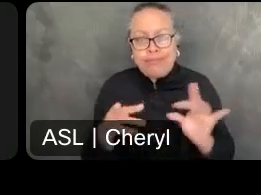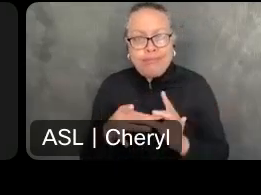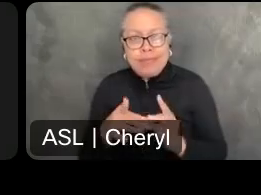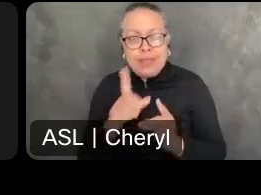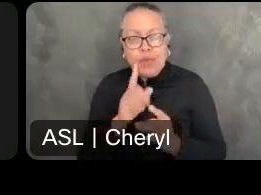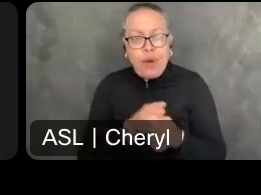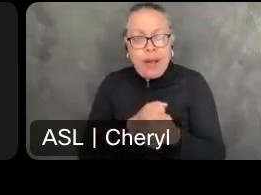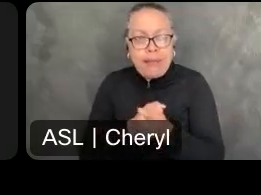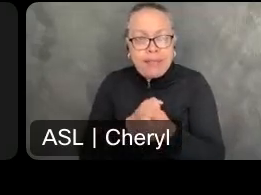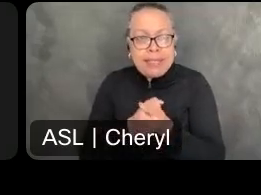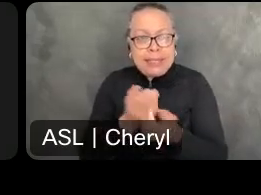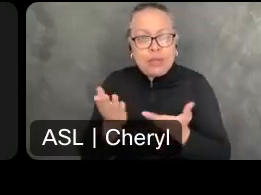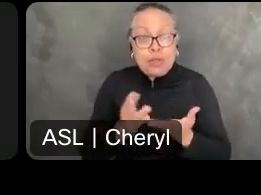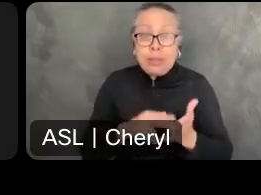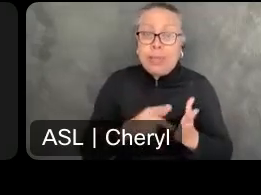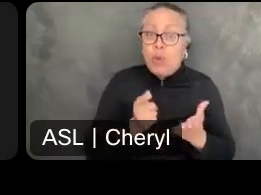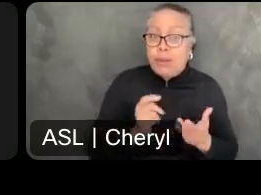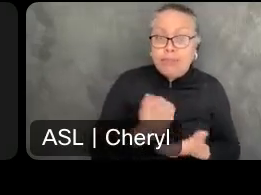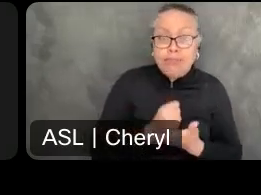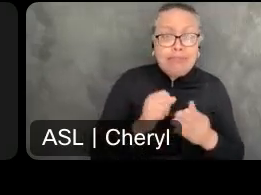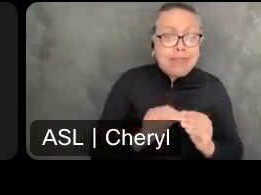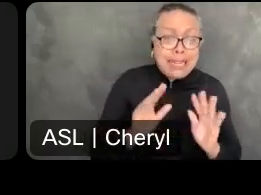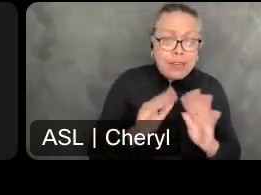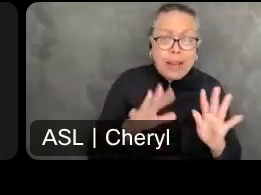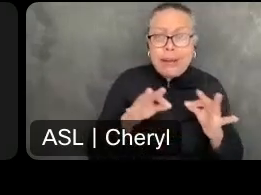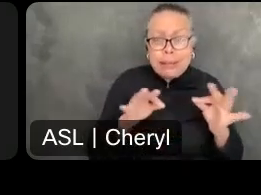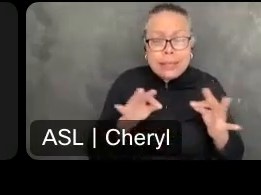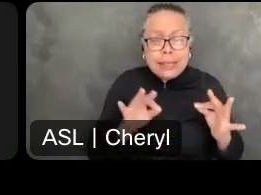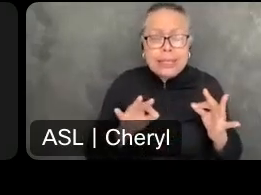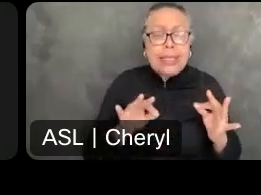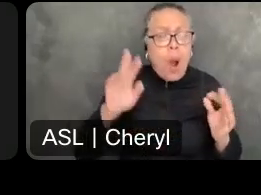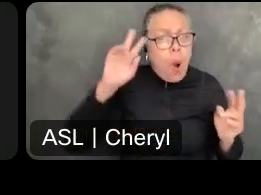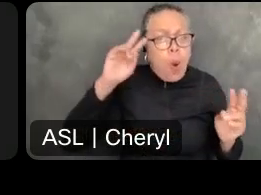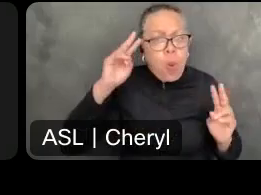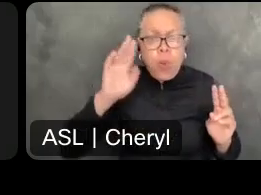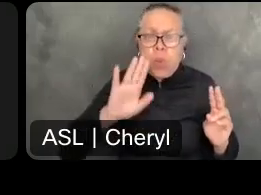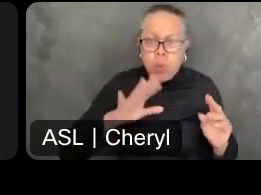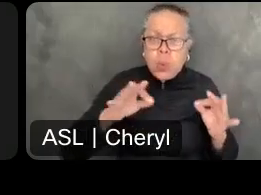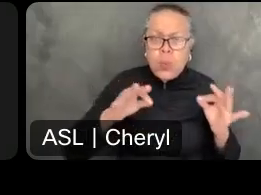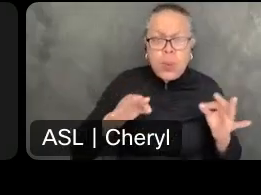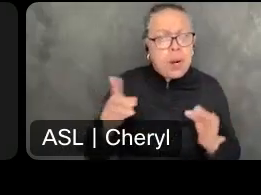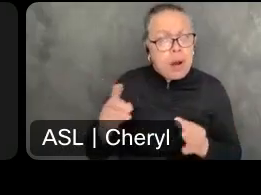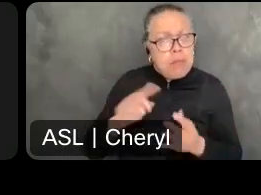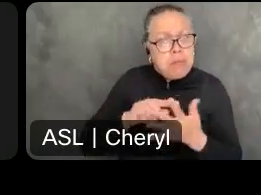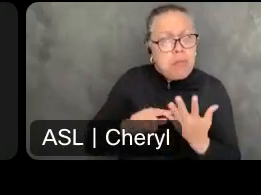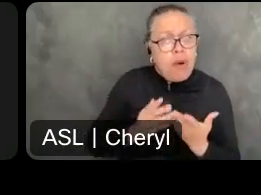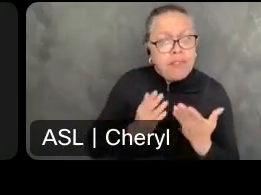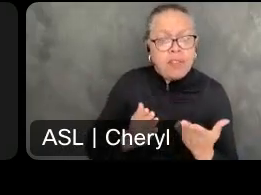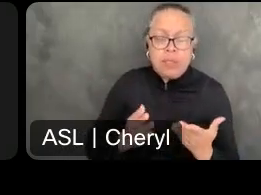and dispel some myths and misconceptions so people know how incredibly helpful advocates can